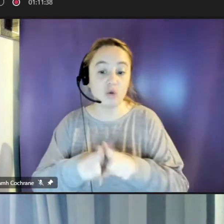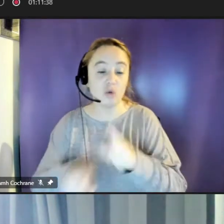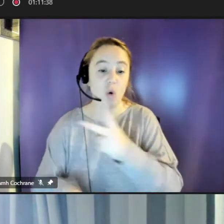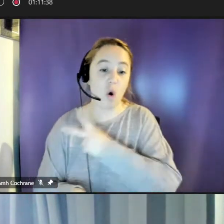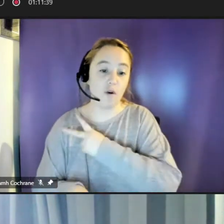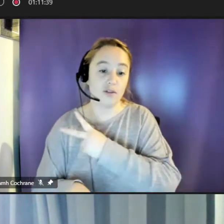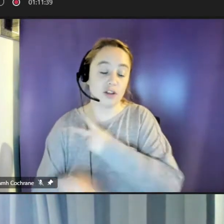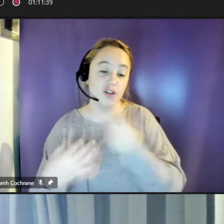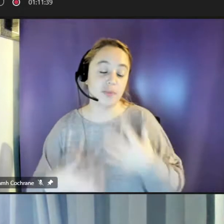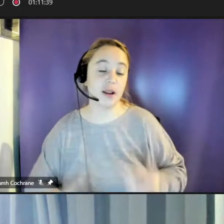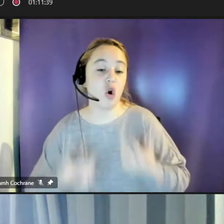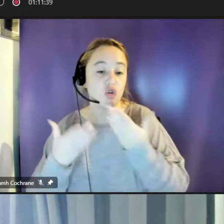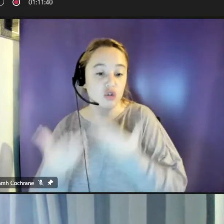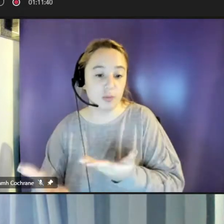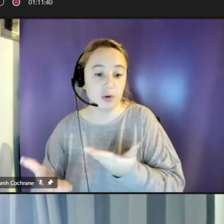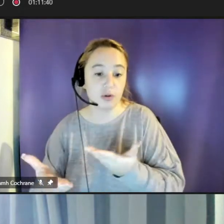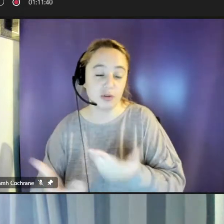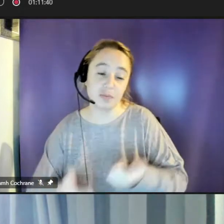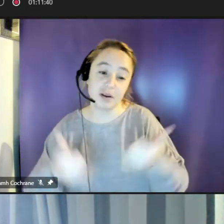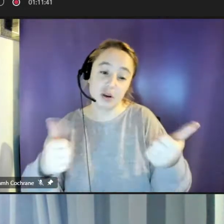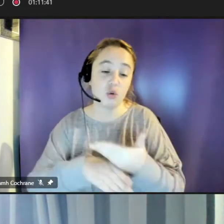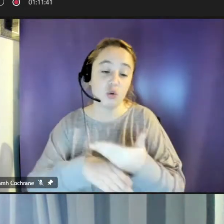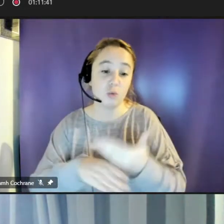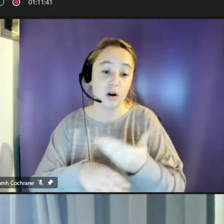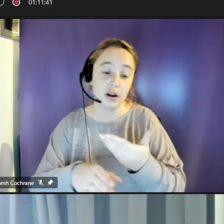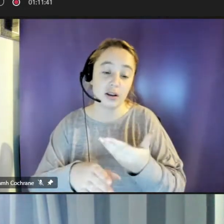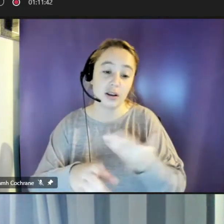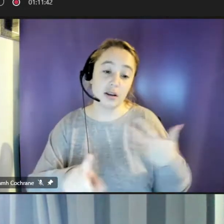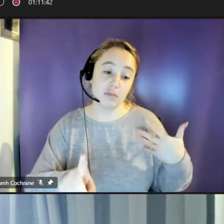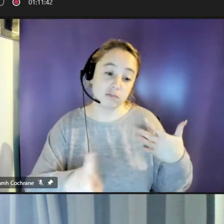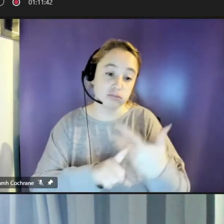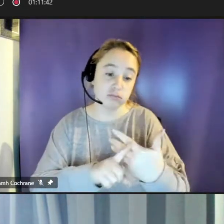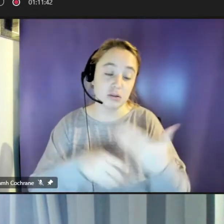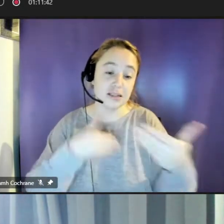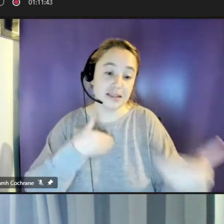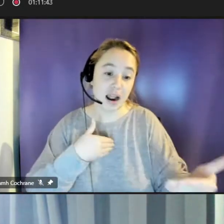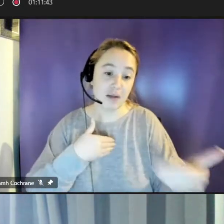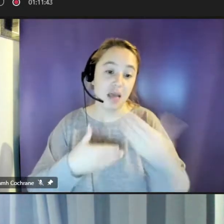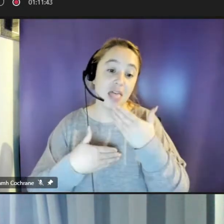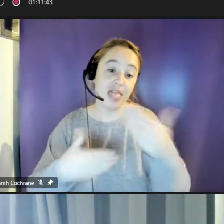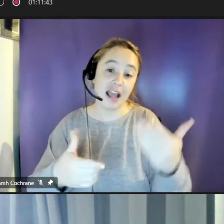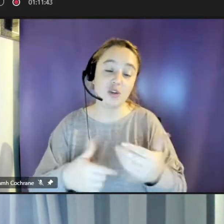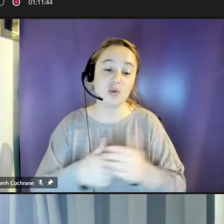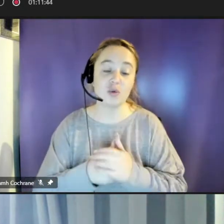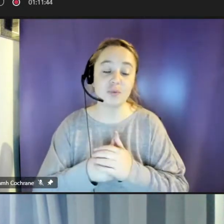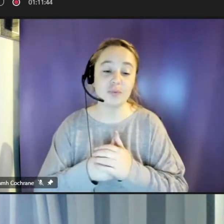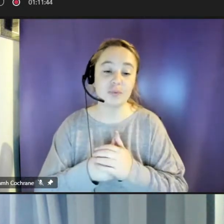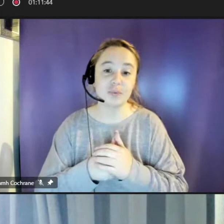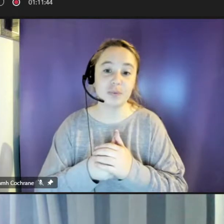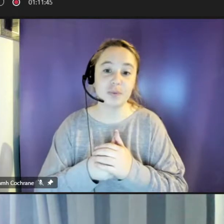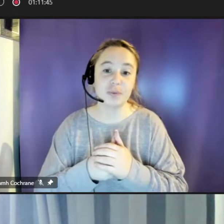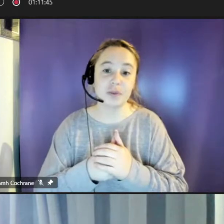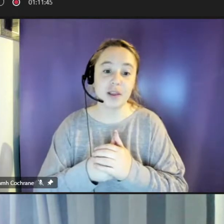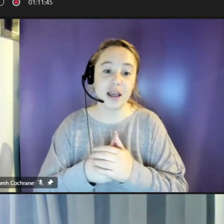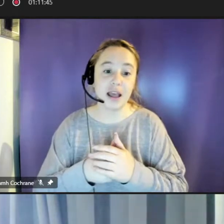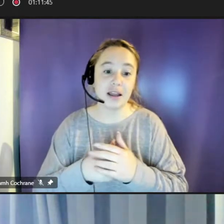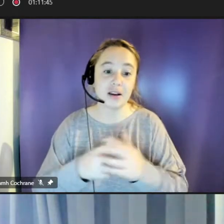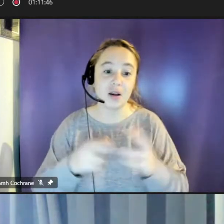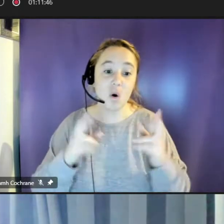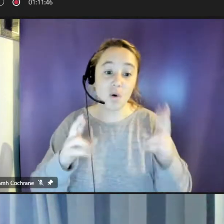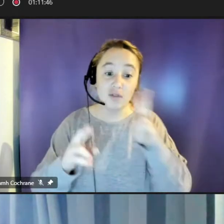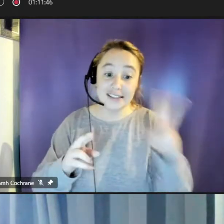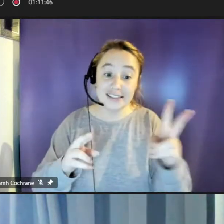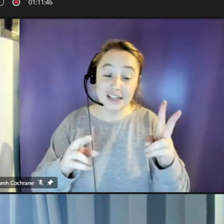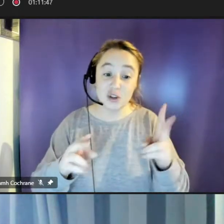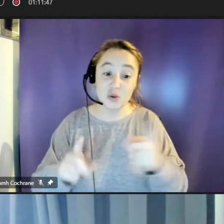have contributed such good work all the way through the term. So thank you all, and maybe we'll see you again later